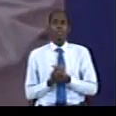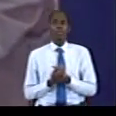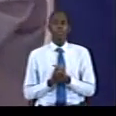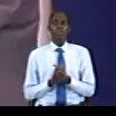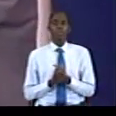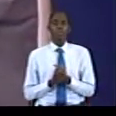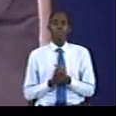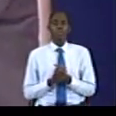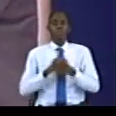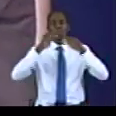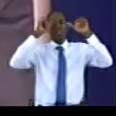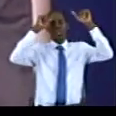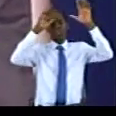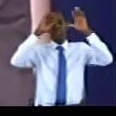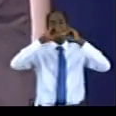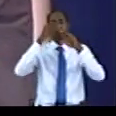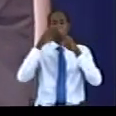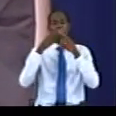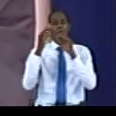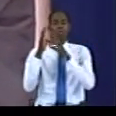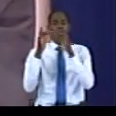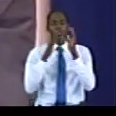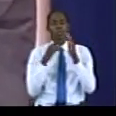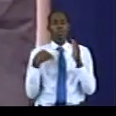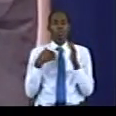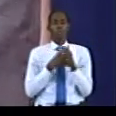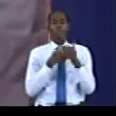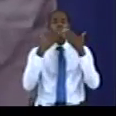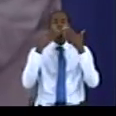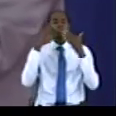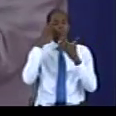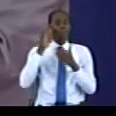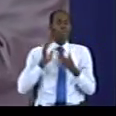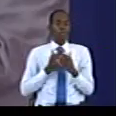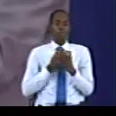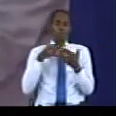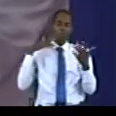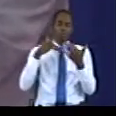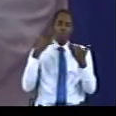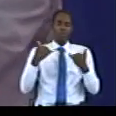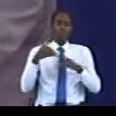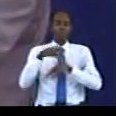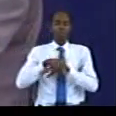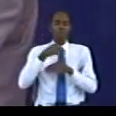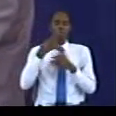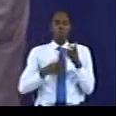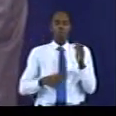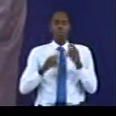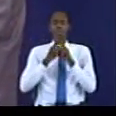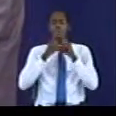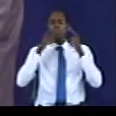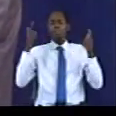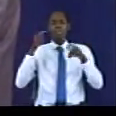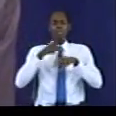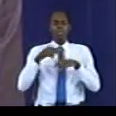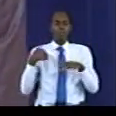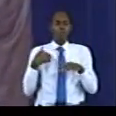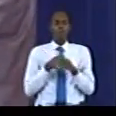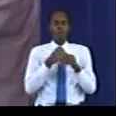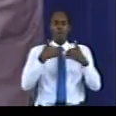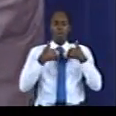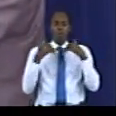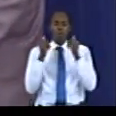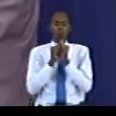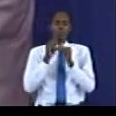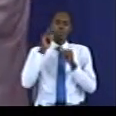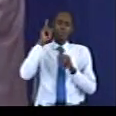Amen. Father, in the name of Jesus, we thank you for our study tonight. What sacred moment we have with you in your presence, and you